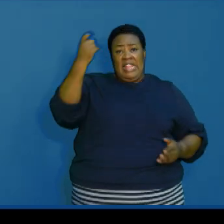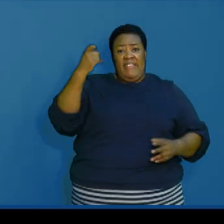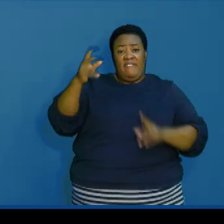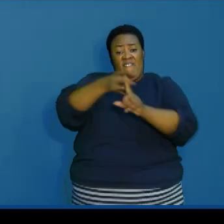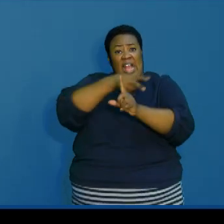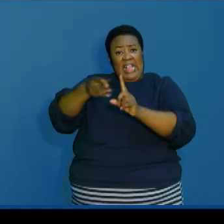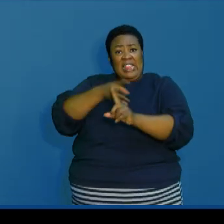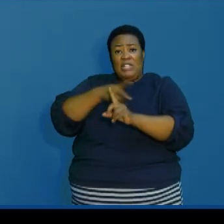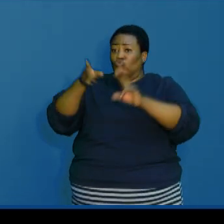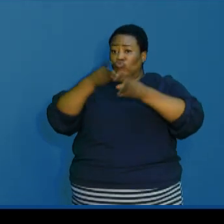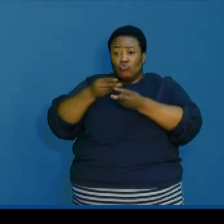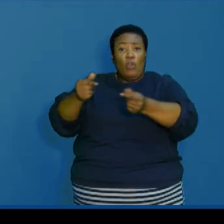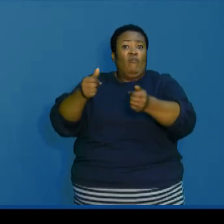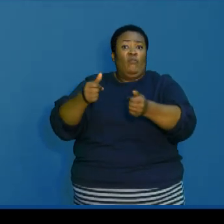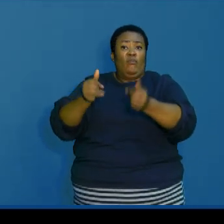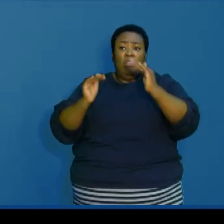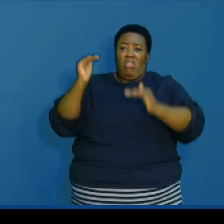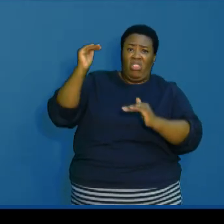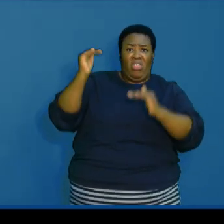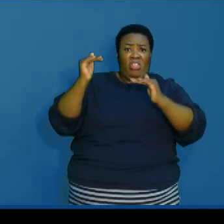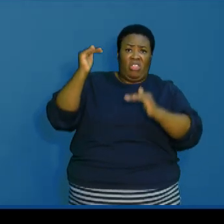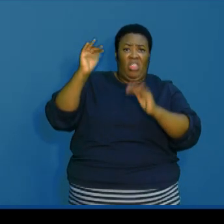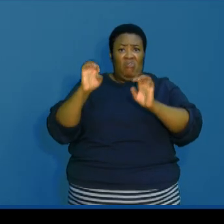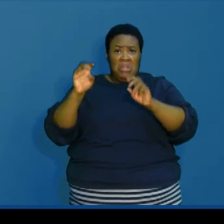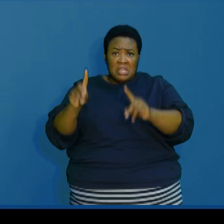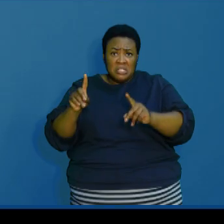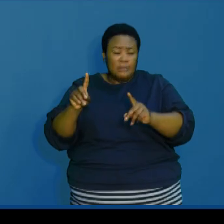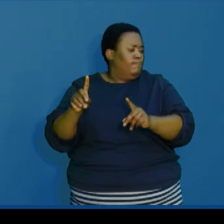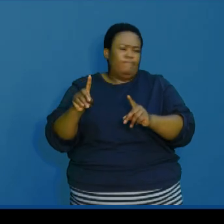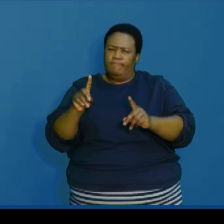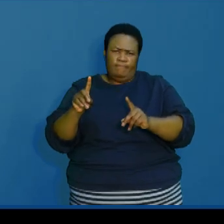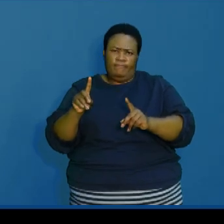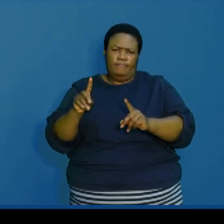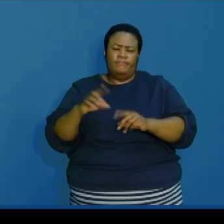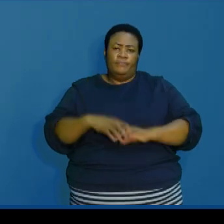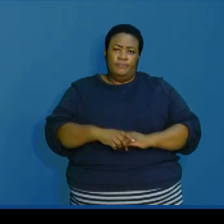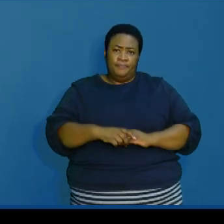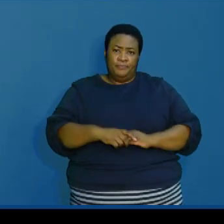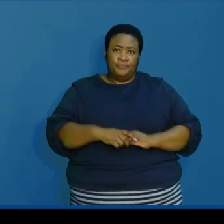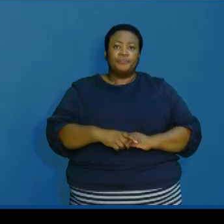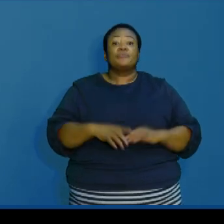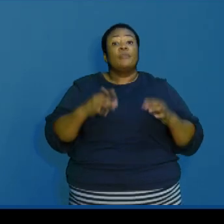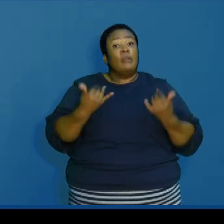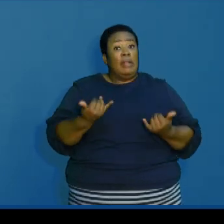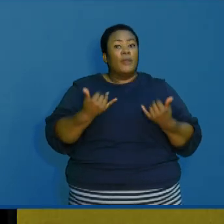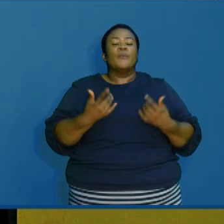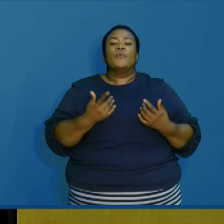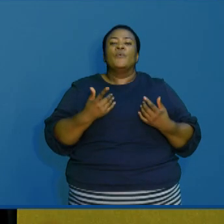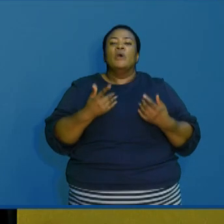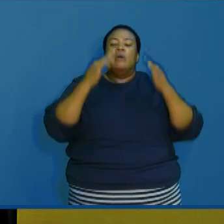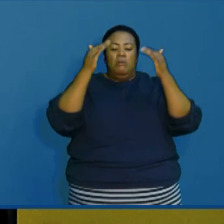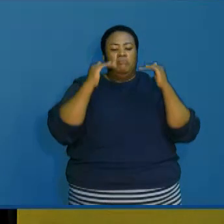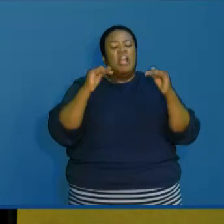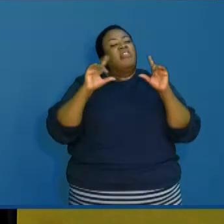the solution to the inequality of education. We go into theme now.